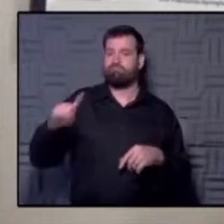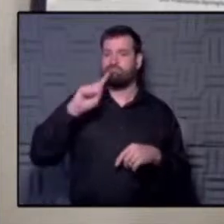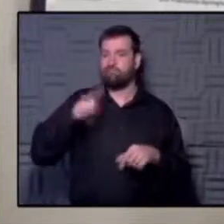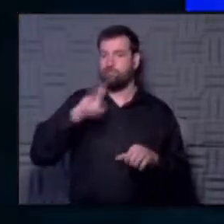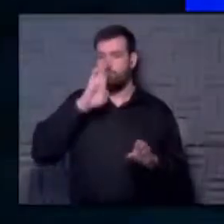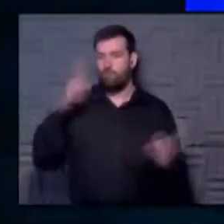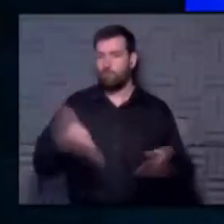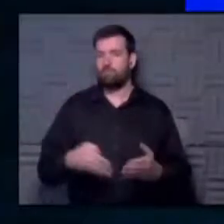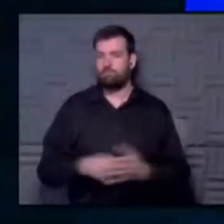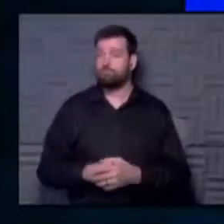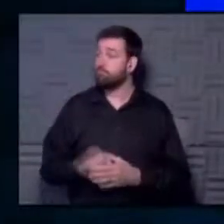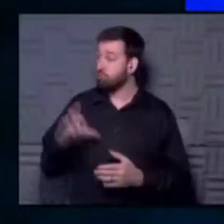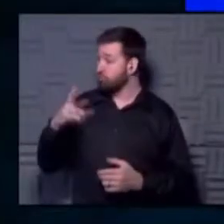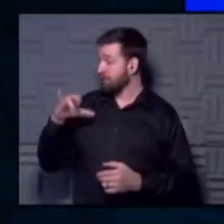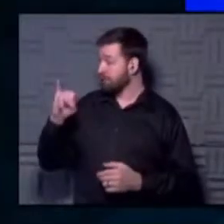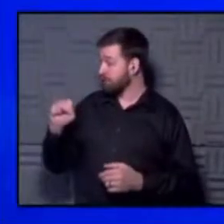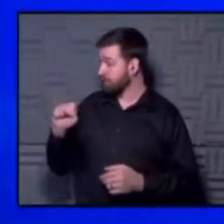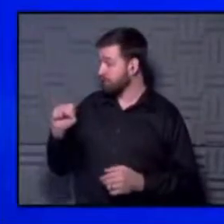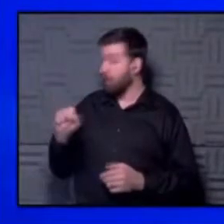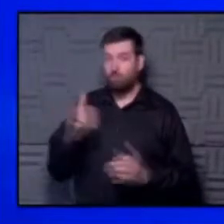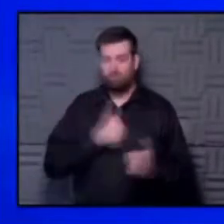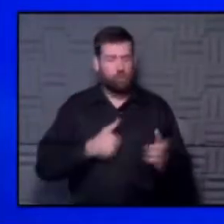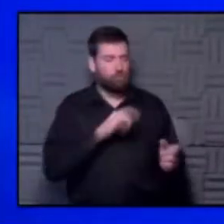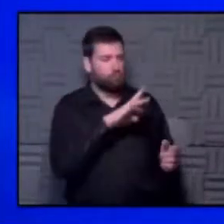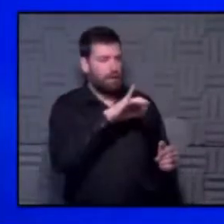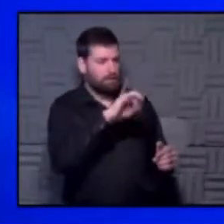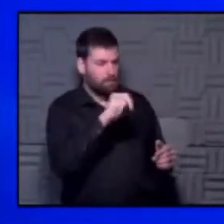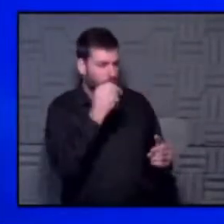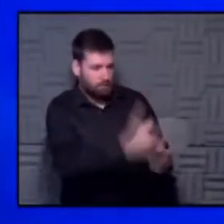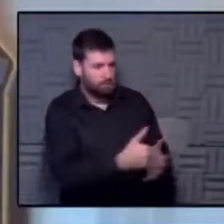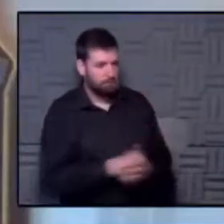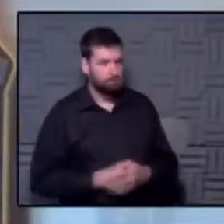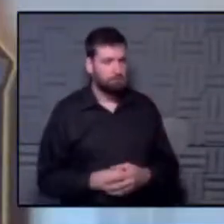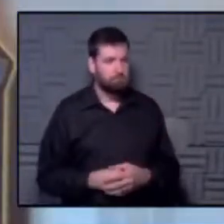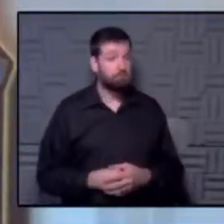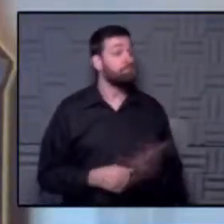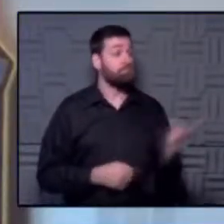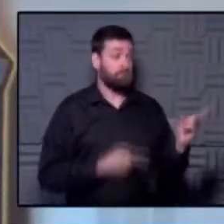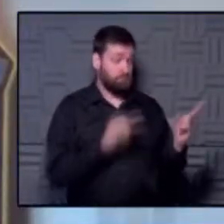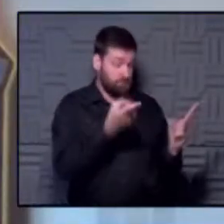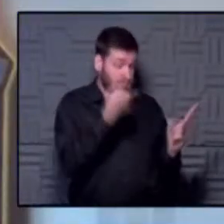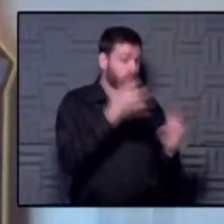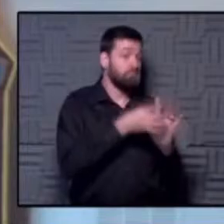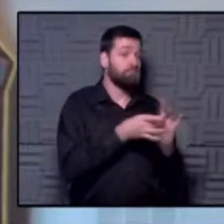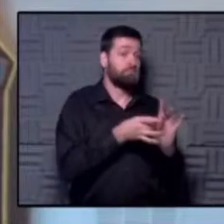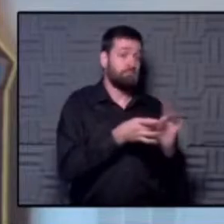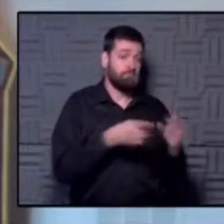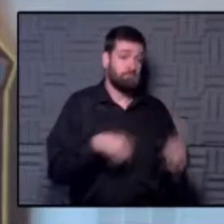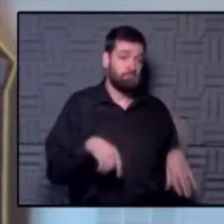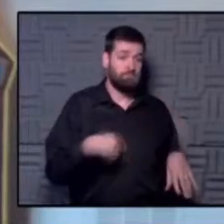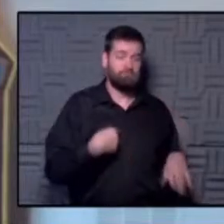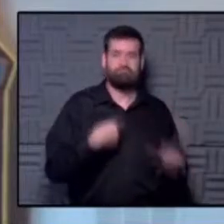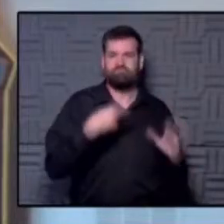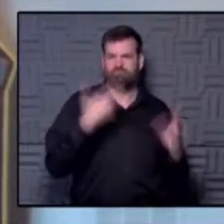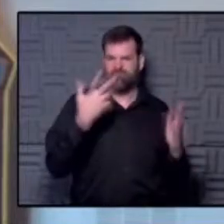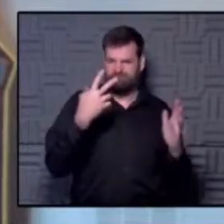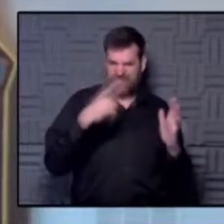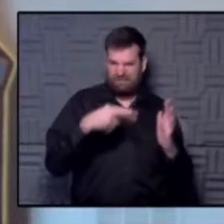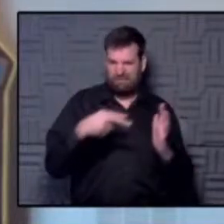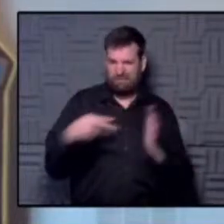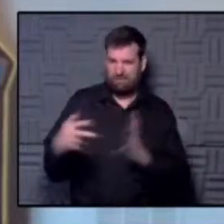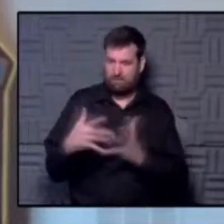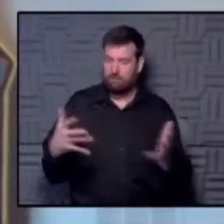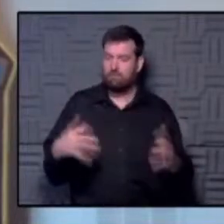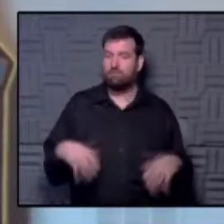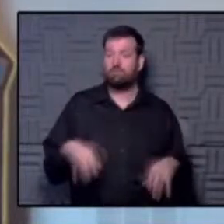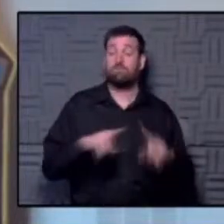focus on. Chris? Yeah, I'm sorry, Brian, go ahead. One thing, which is that, I've read a lot about this, and, the difference